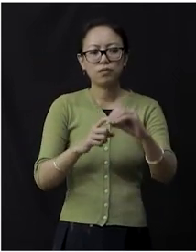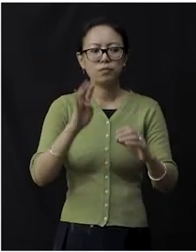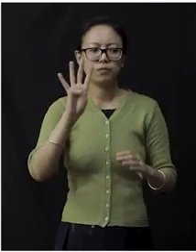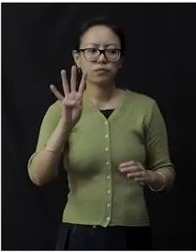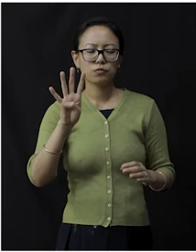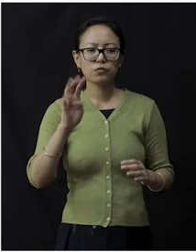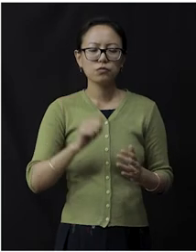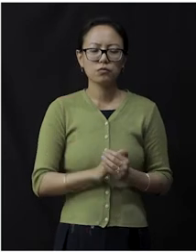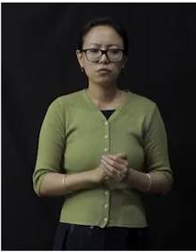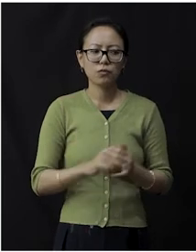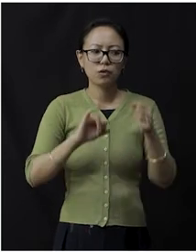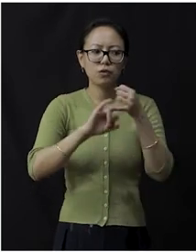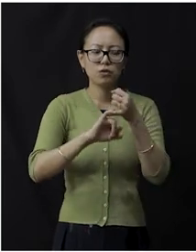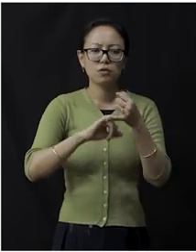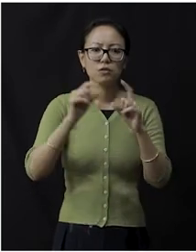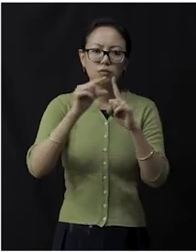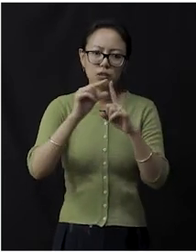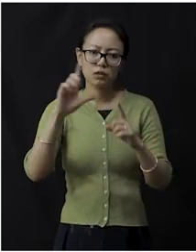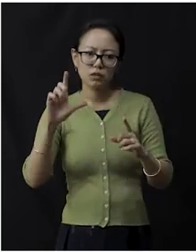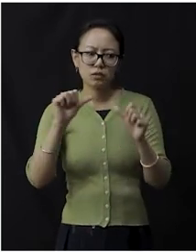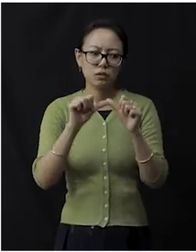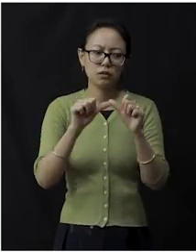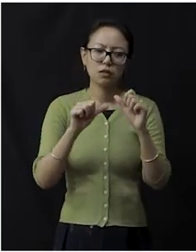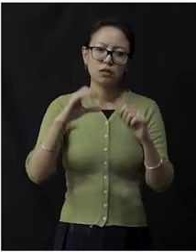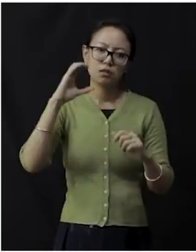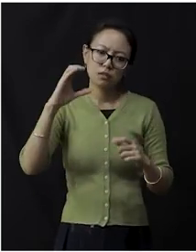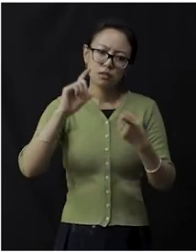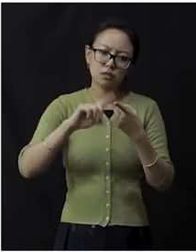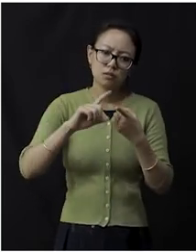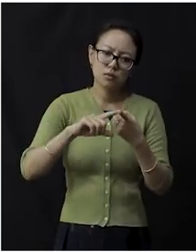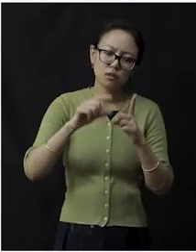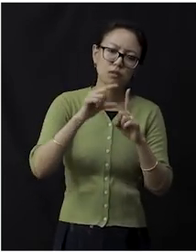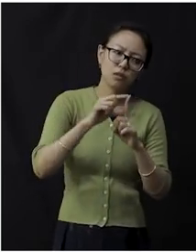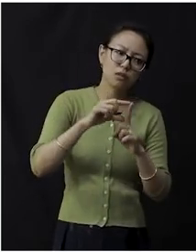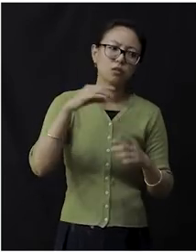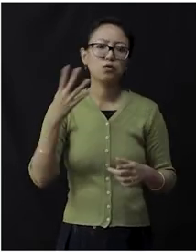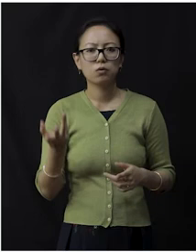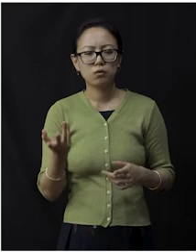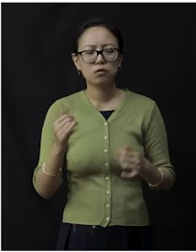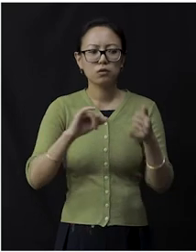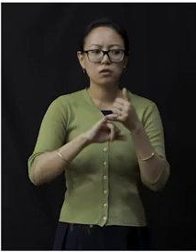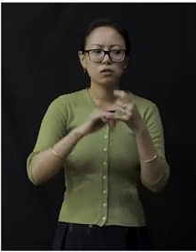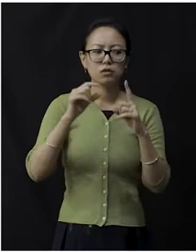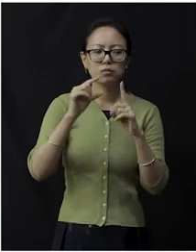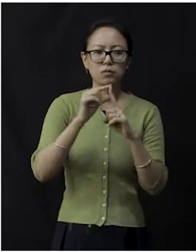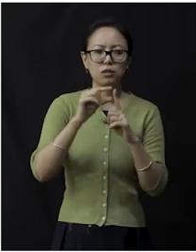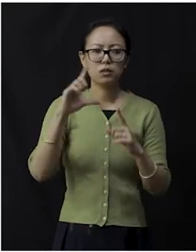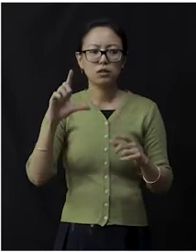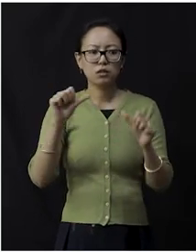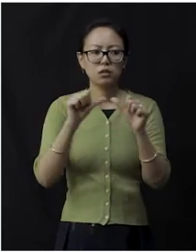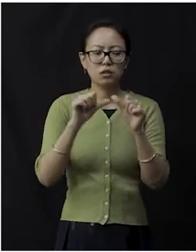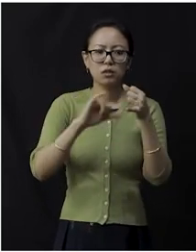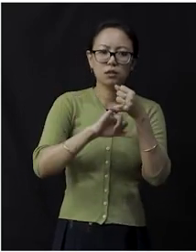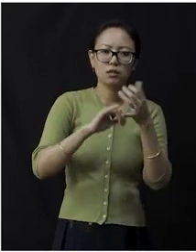splashed, or splashed. Remember the middle one, that's double A. Double A would be ah.